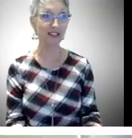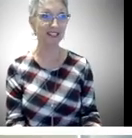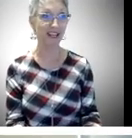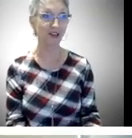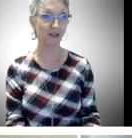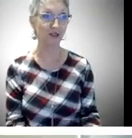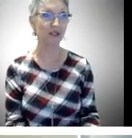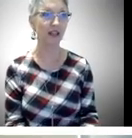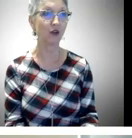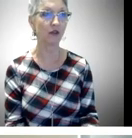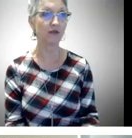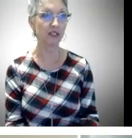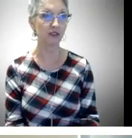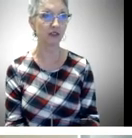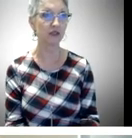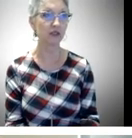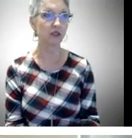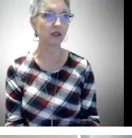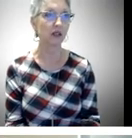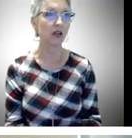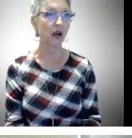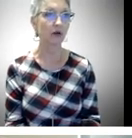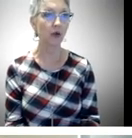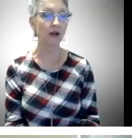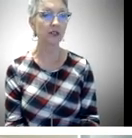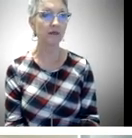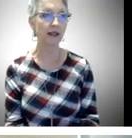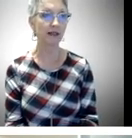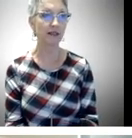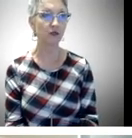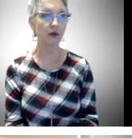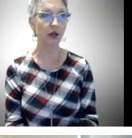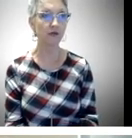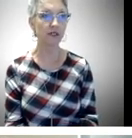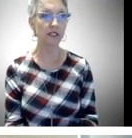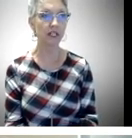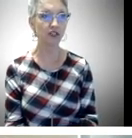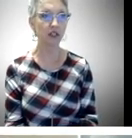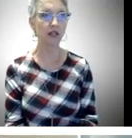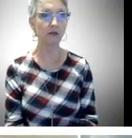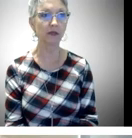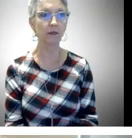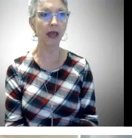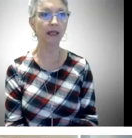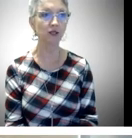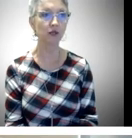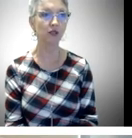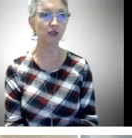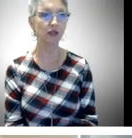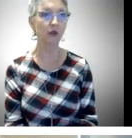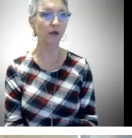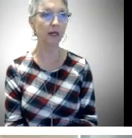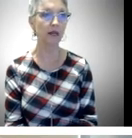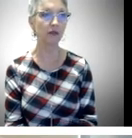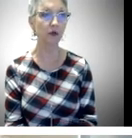court investigators and court visitors are required to make at least 1 home visit each year and complete a packet to